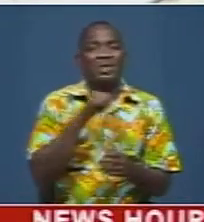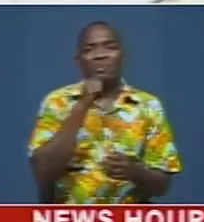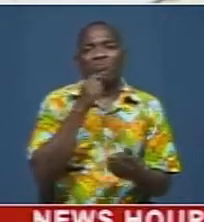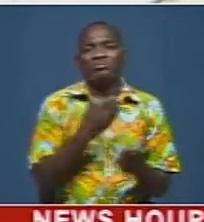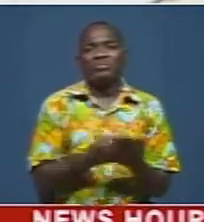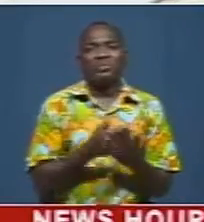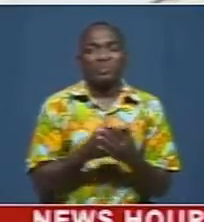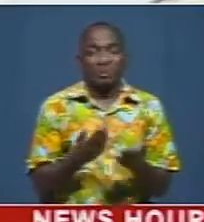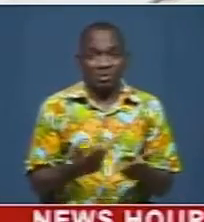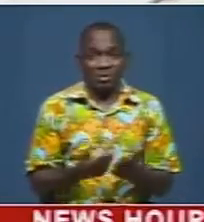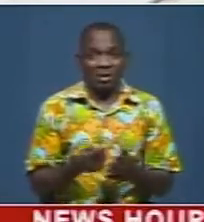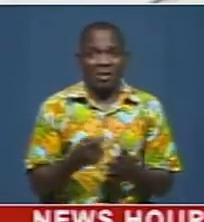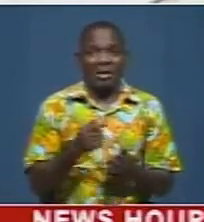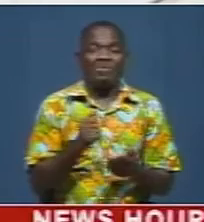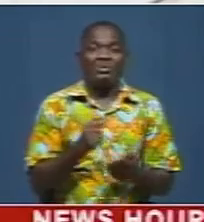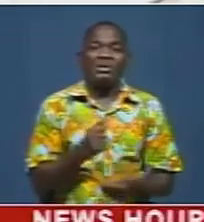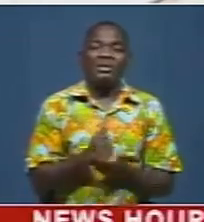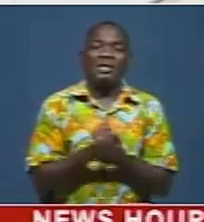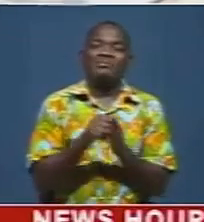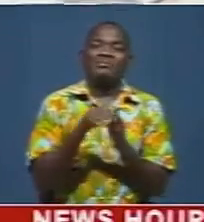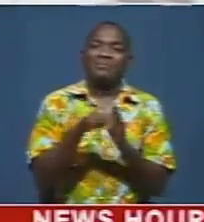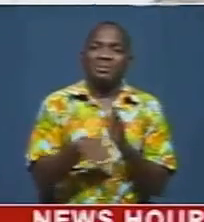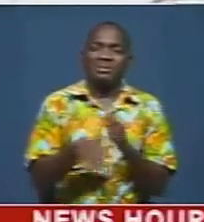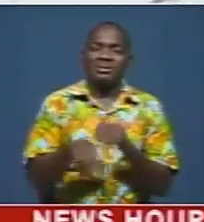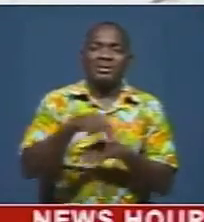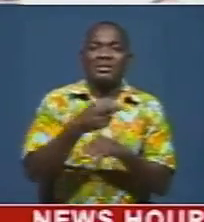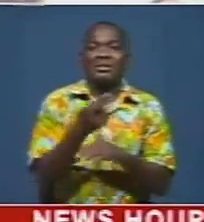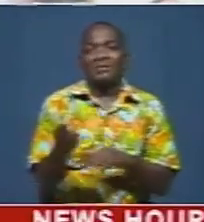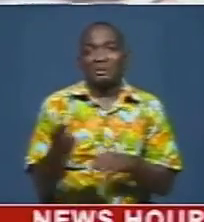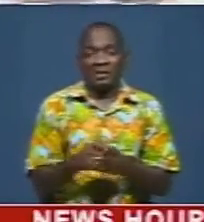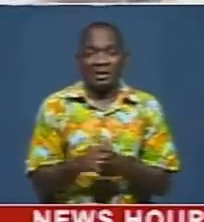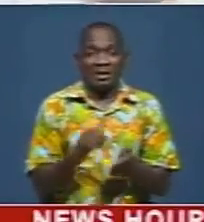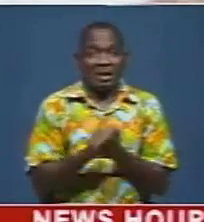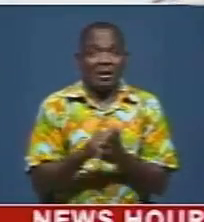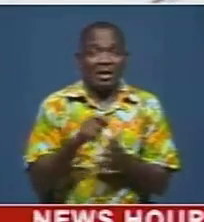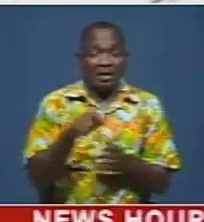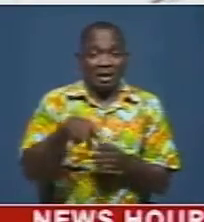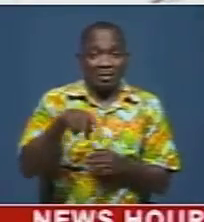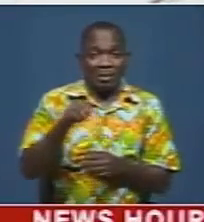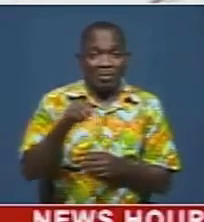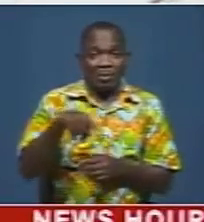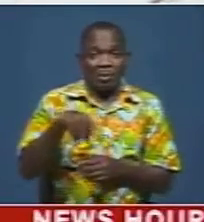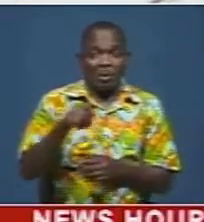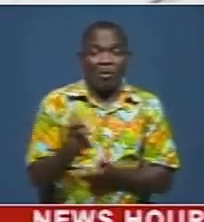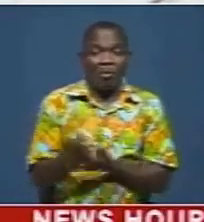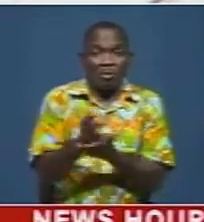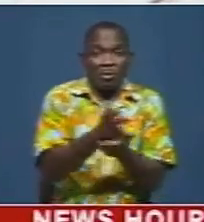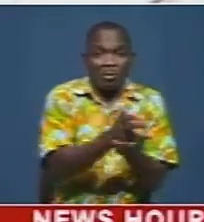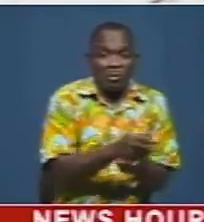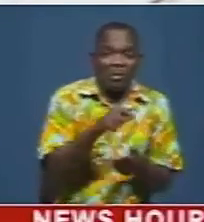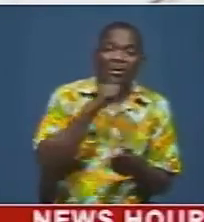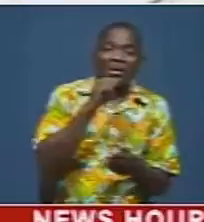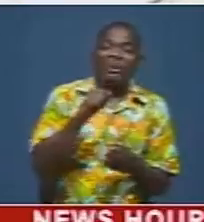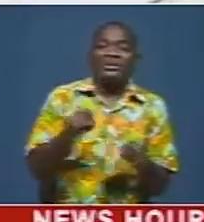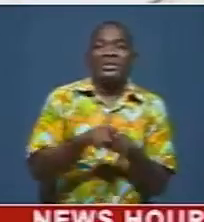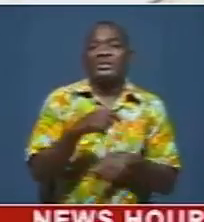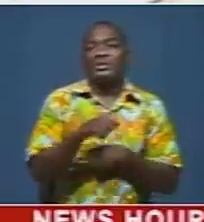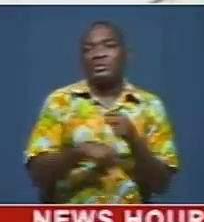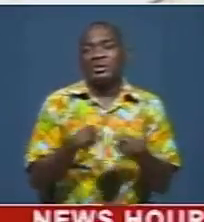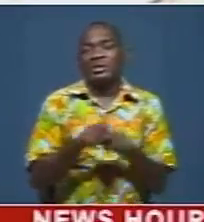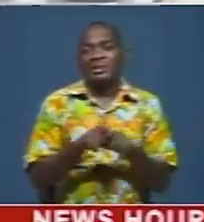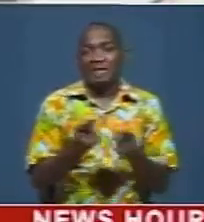drain on our national resources, and this port should not suffer the fate of other facilities with a